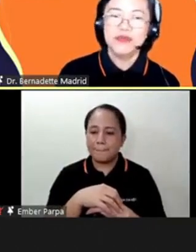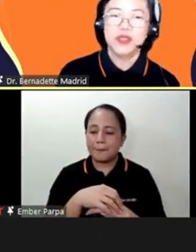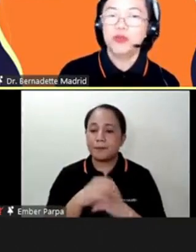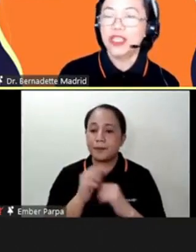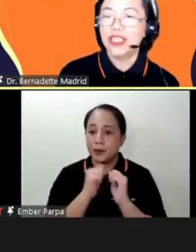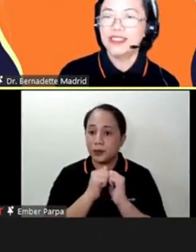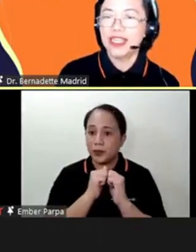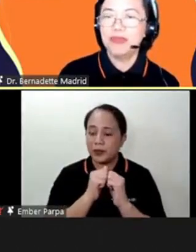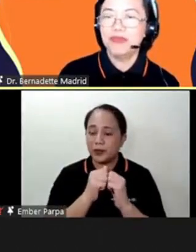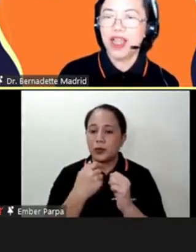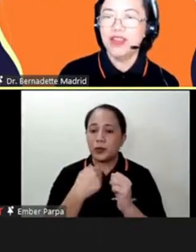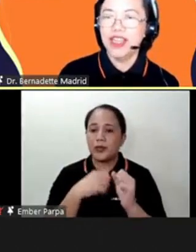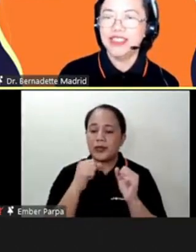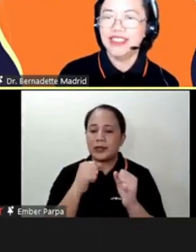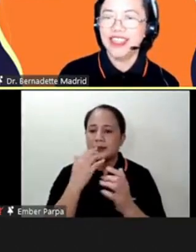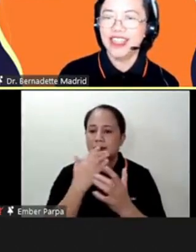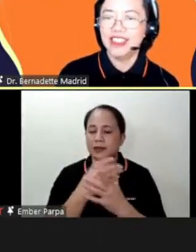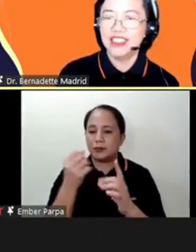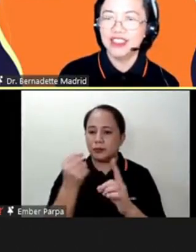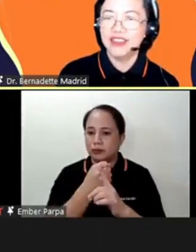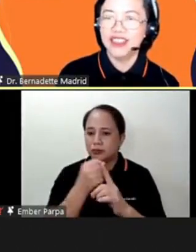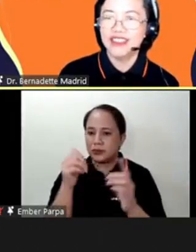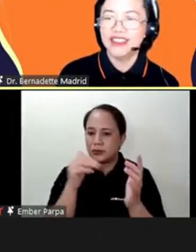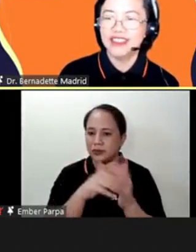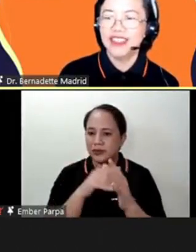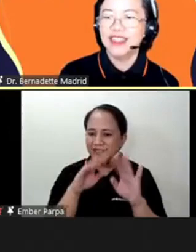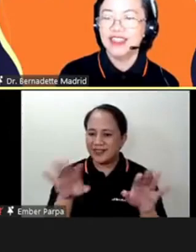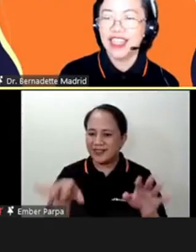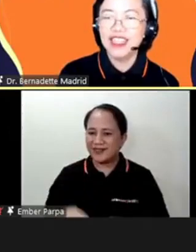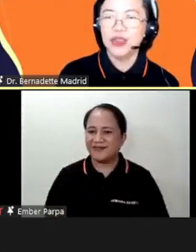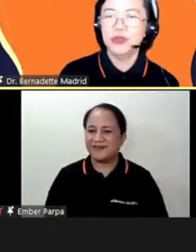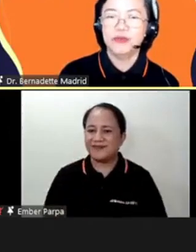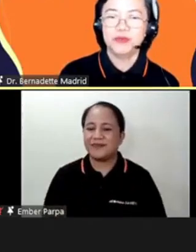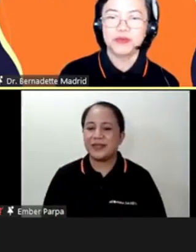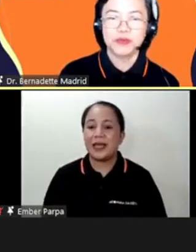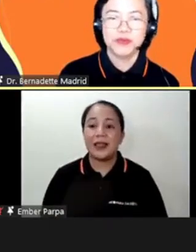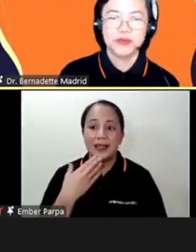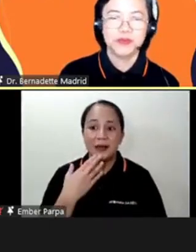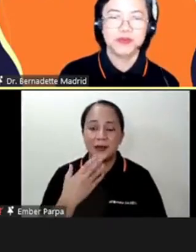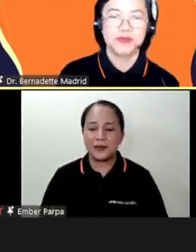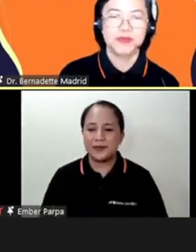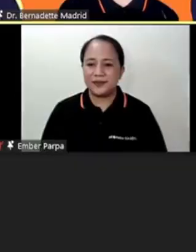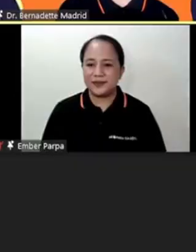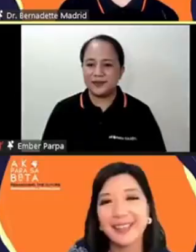together, we can stop violence against children. Thank you.